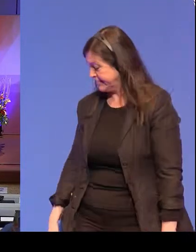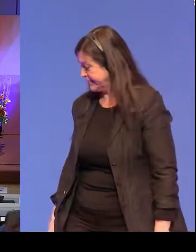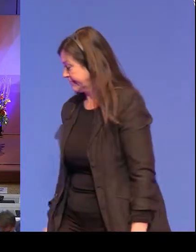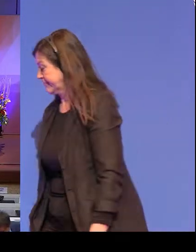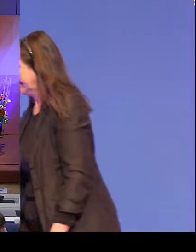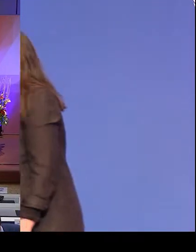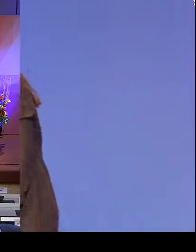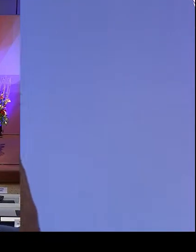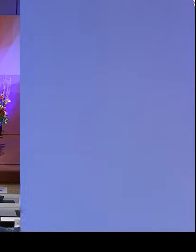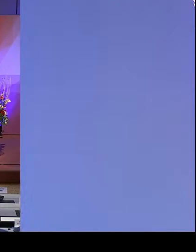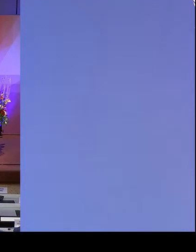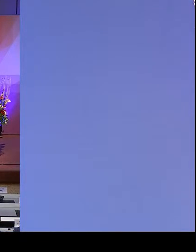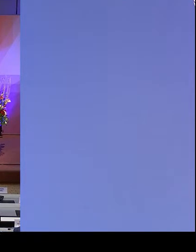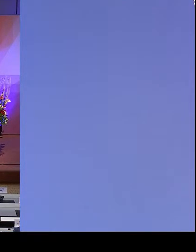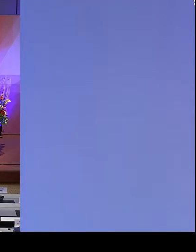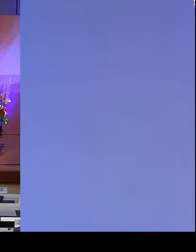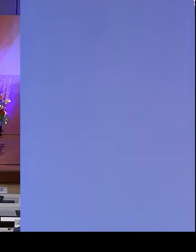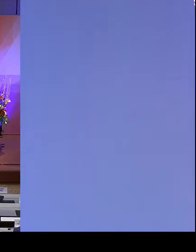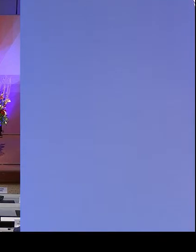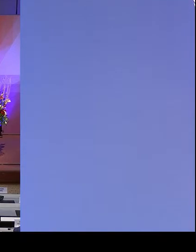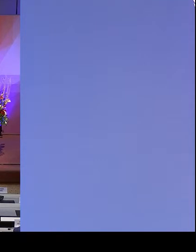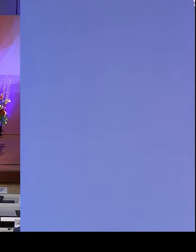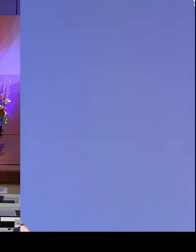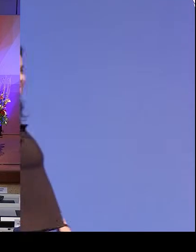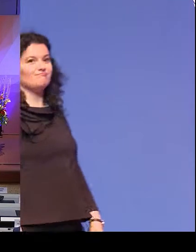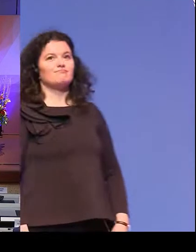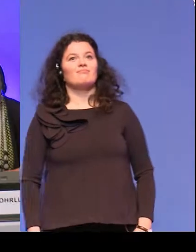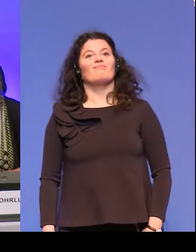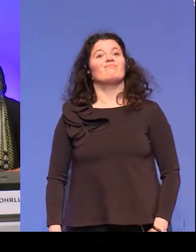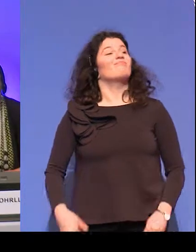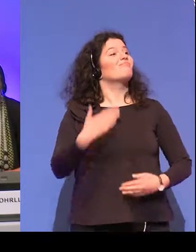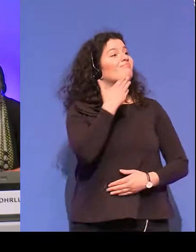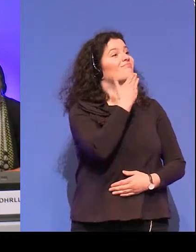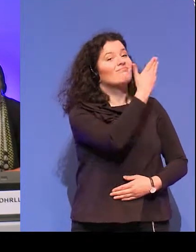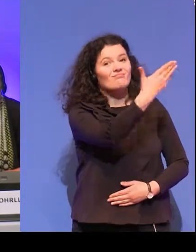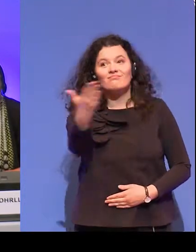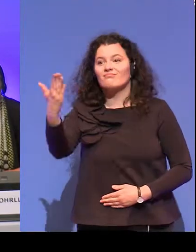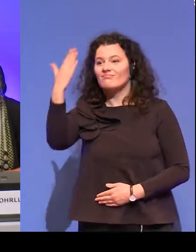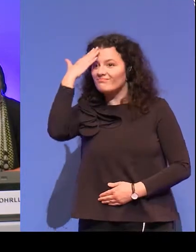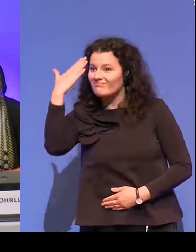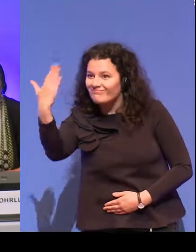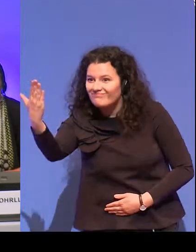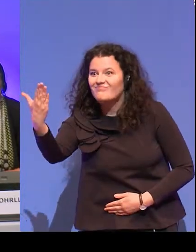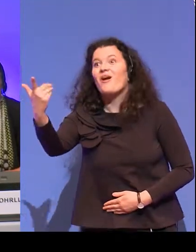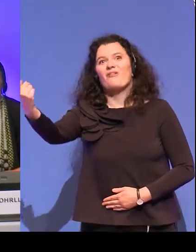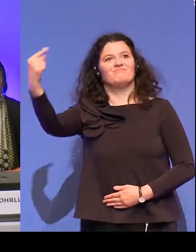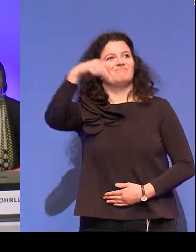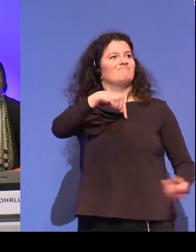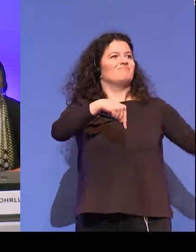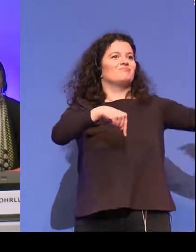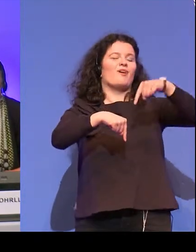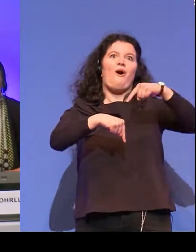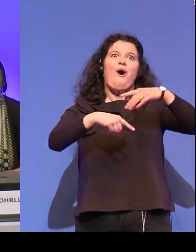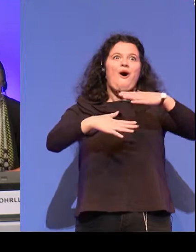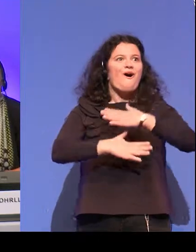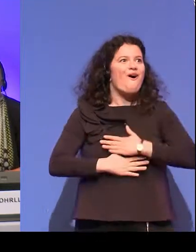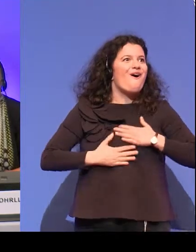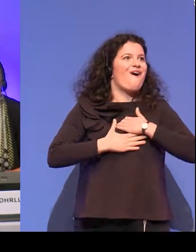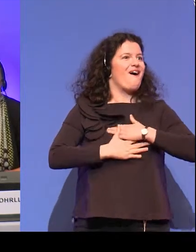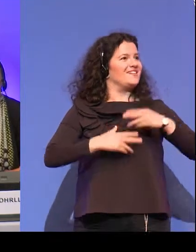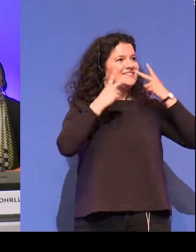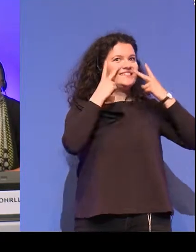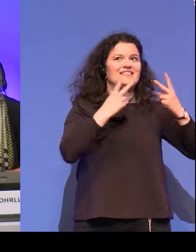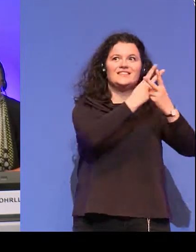So, dear colleague Mami, dear colleagues around the table, dear participants of the meeting, it's a pleasure to address you